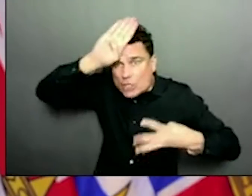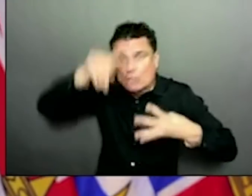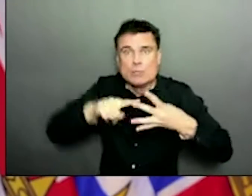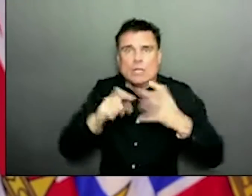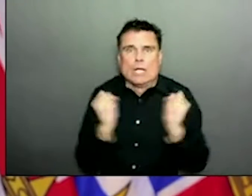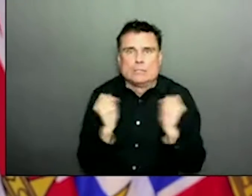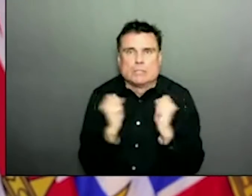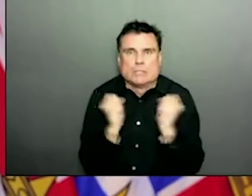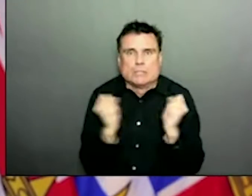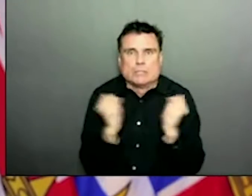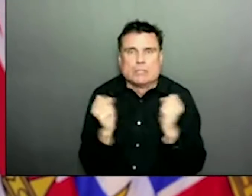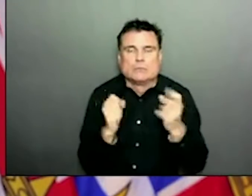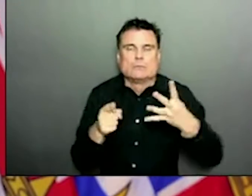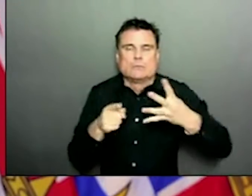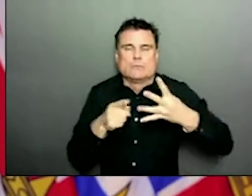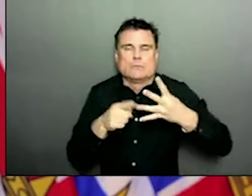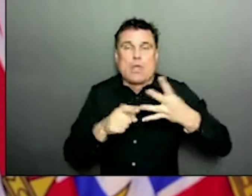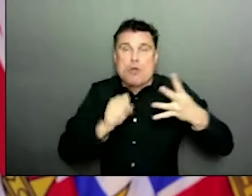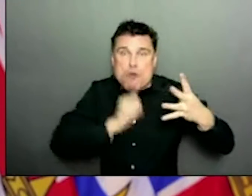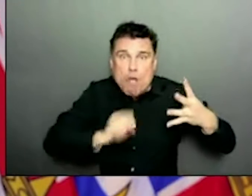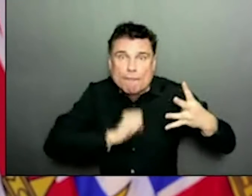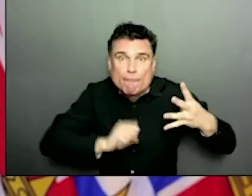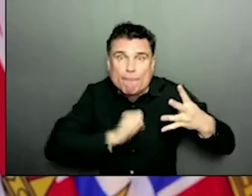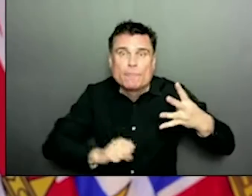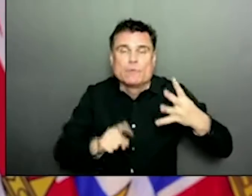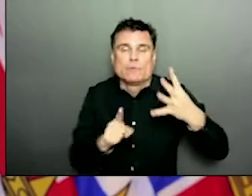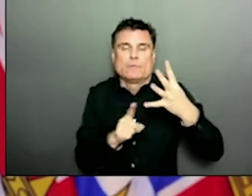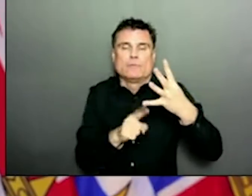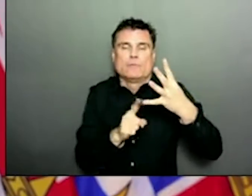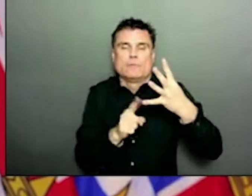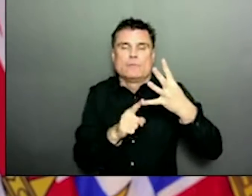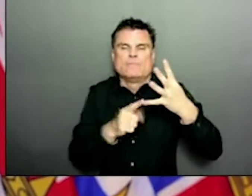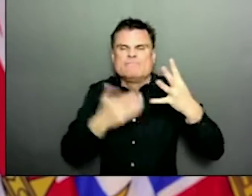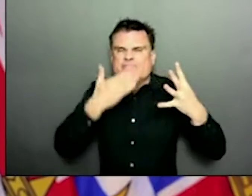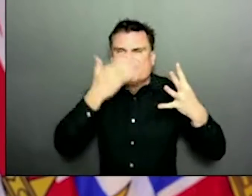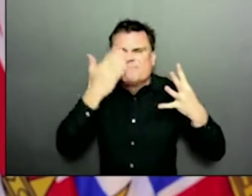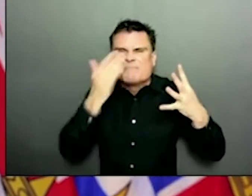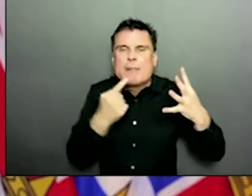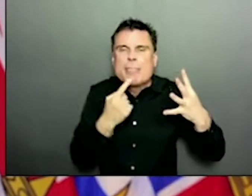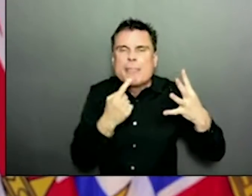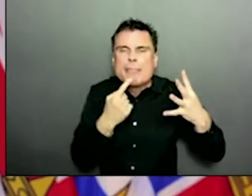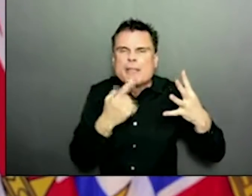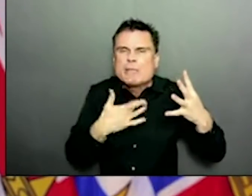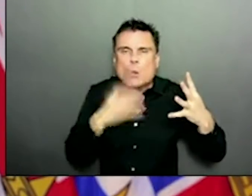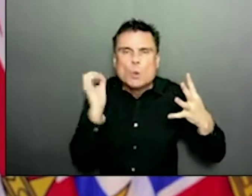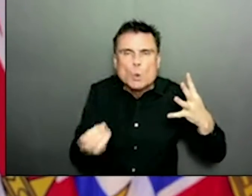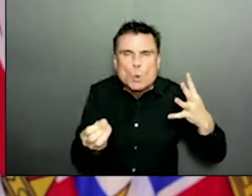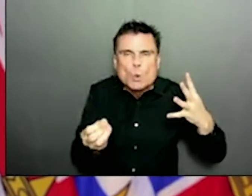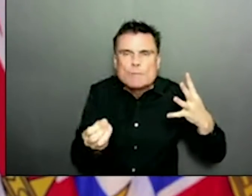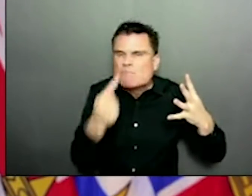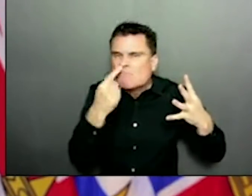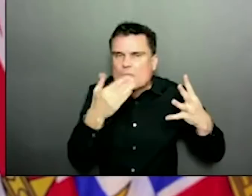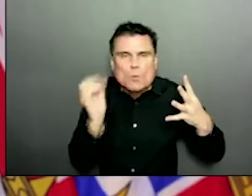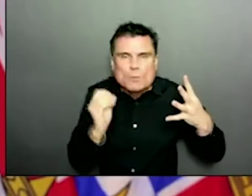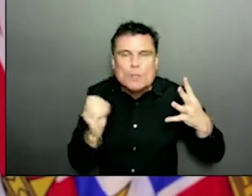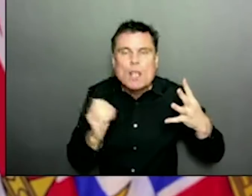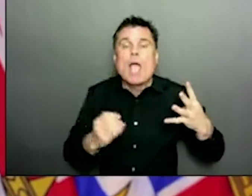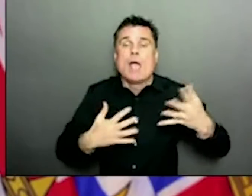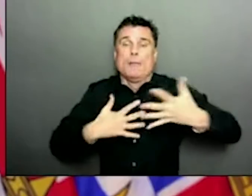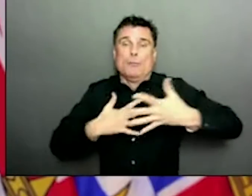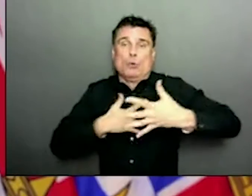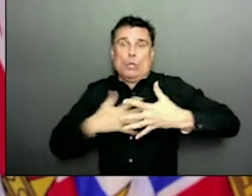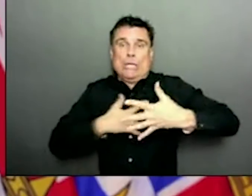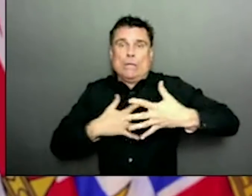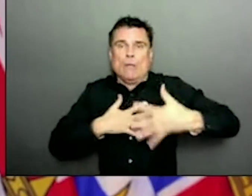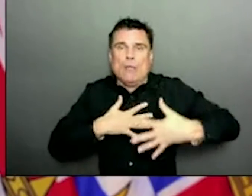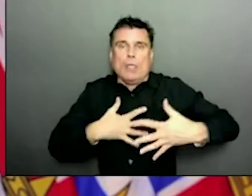or taste, and difficulty breathing. If you have any of these symptoms, if you're feeling short of breath, if you've lost your sense of